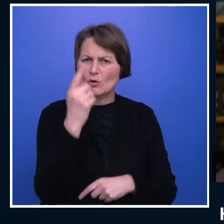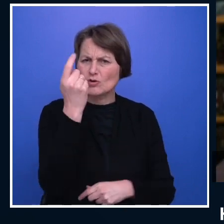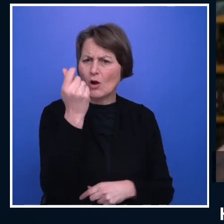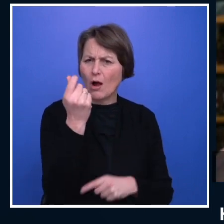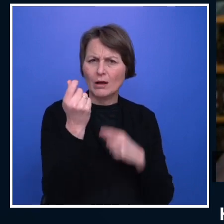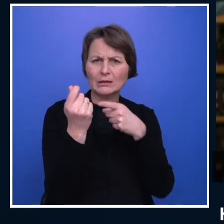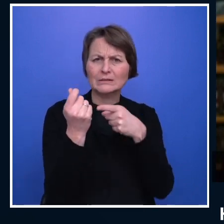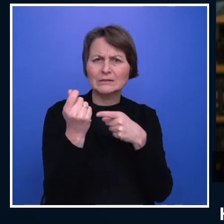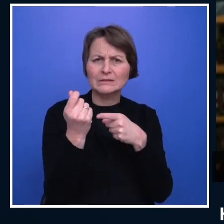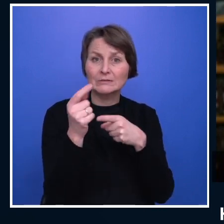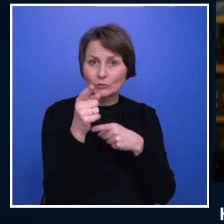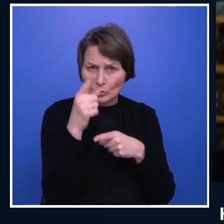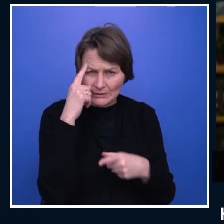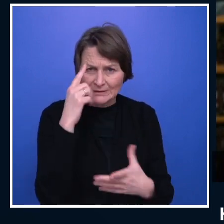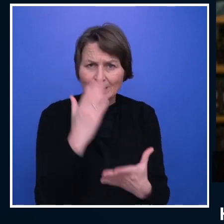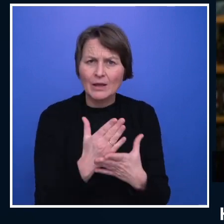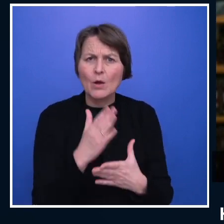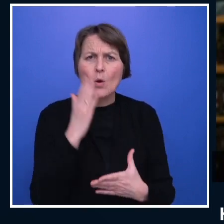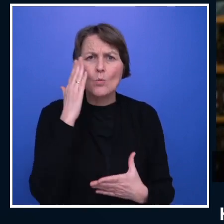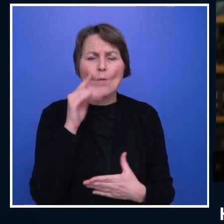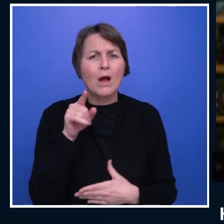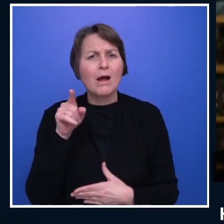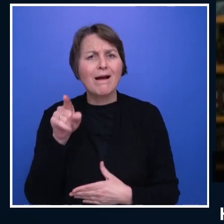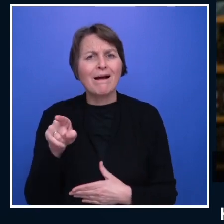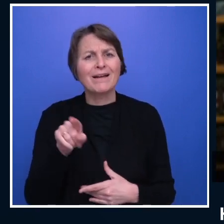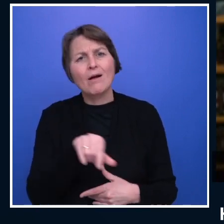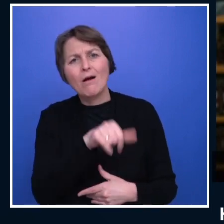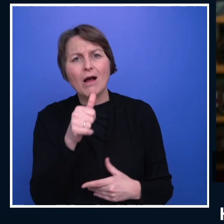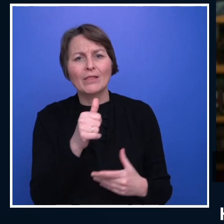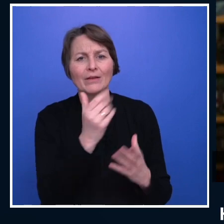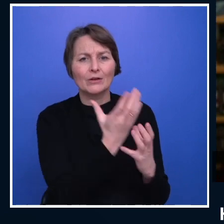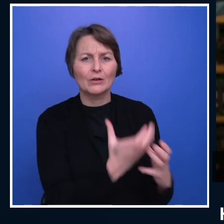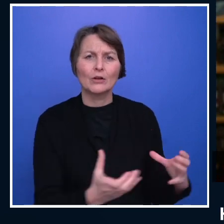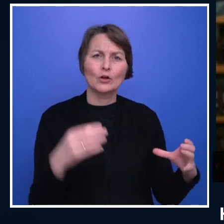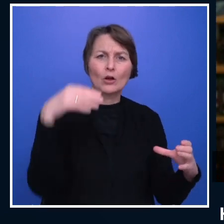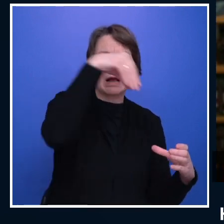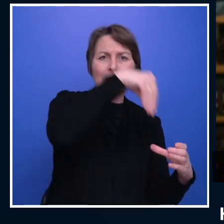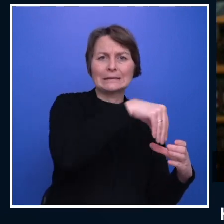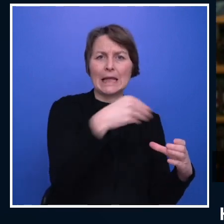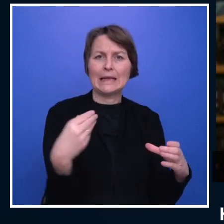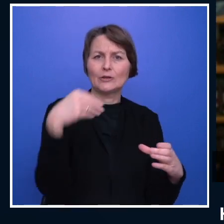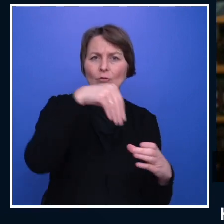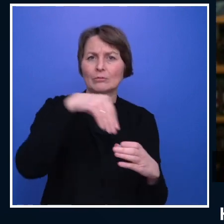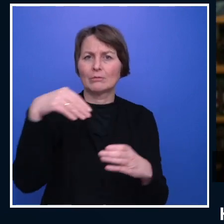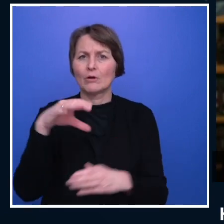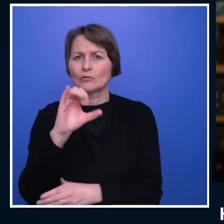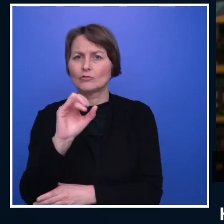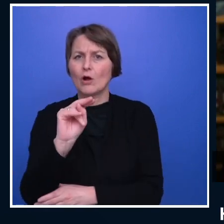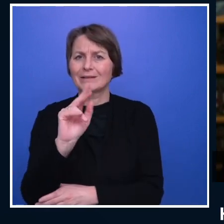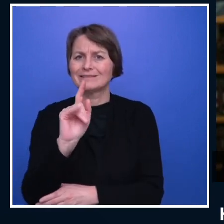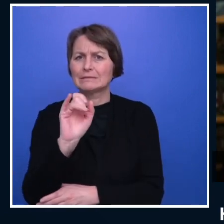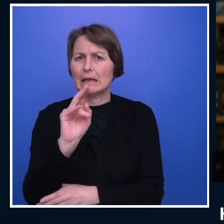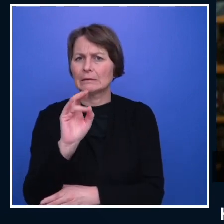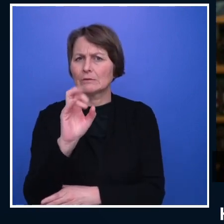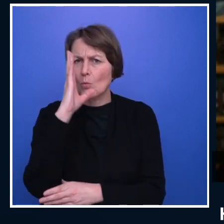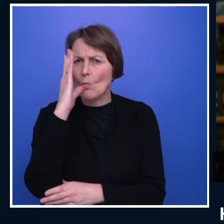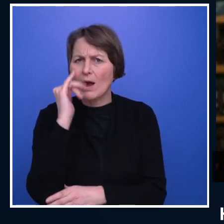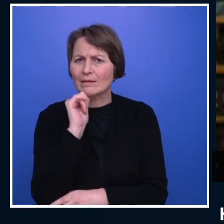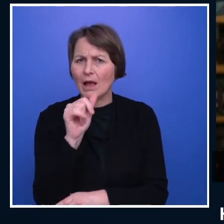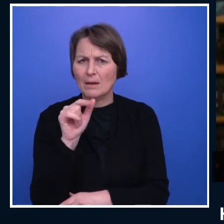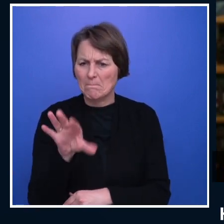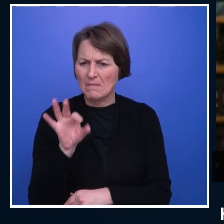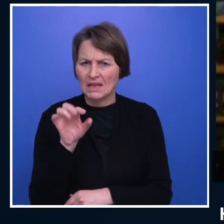haven't you chosen for containers in this case? That's a great question. So if you go and say